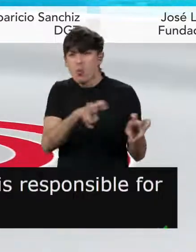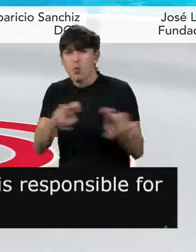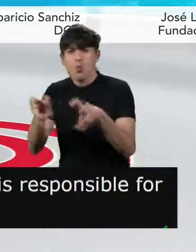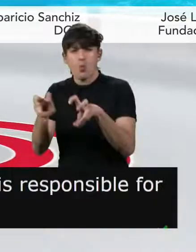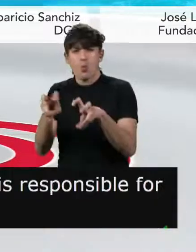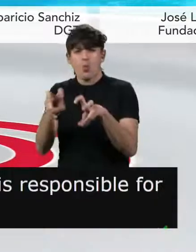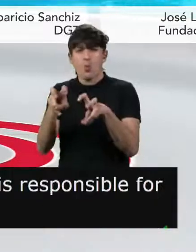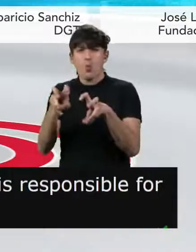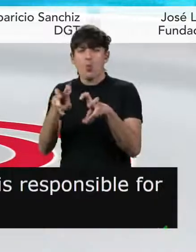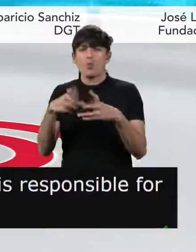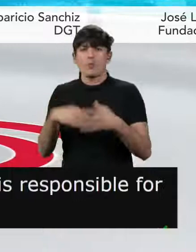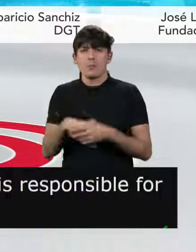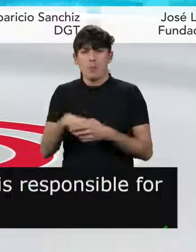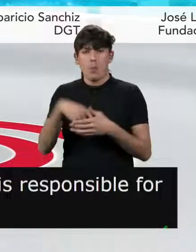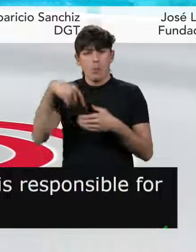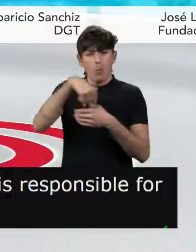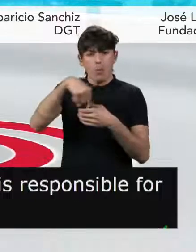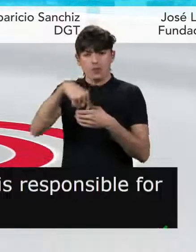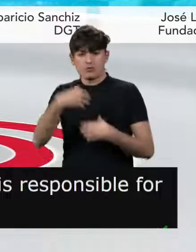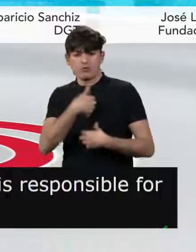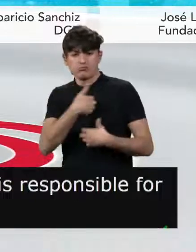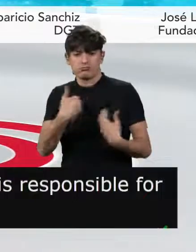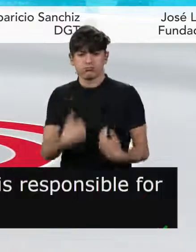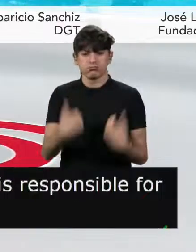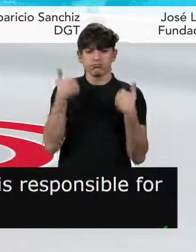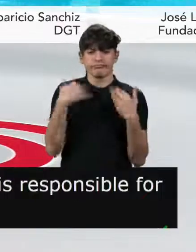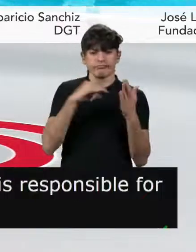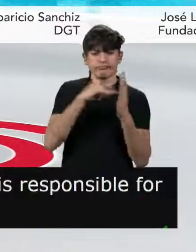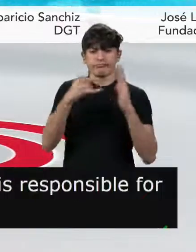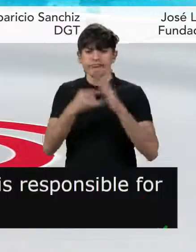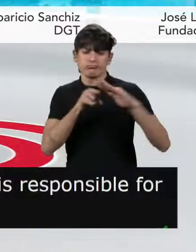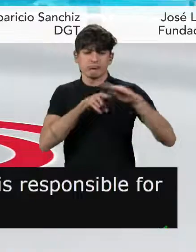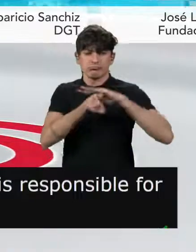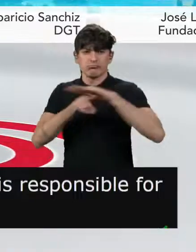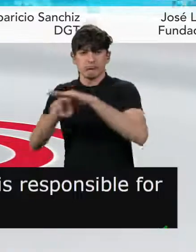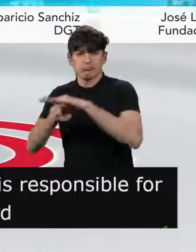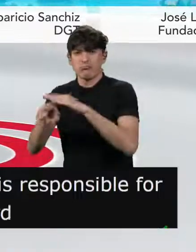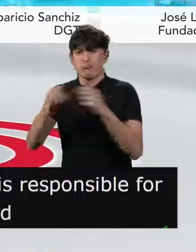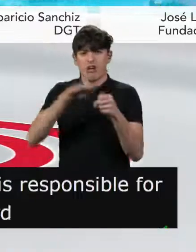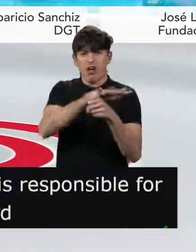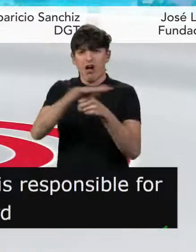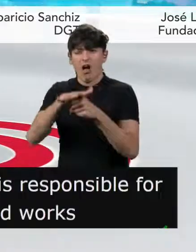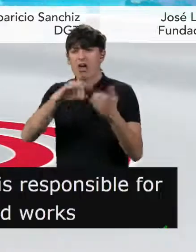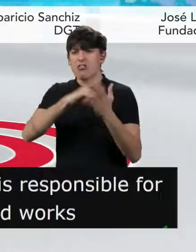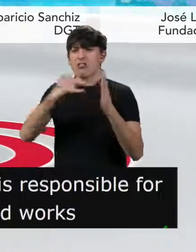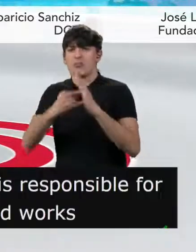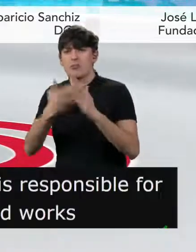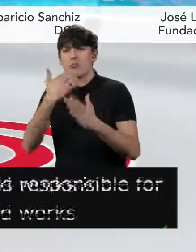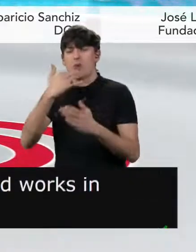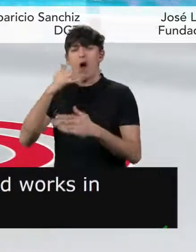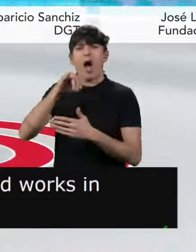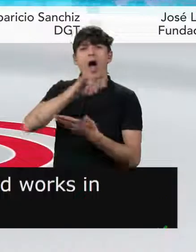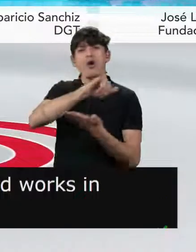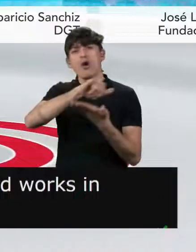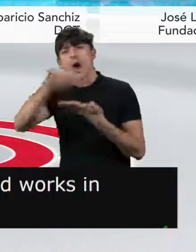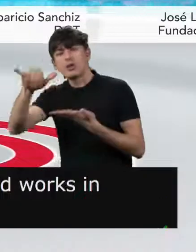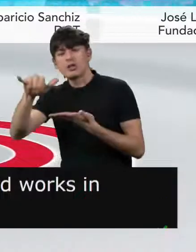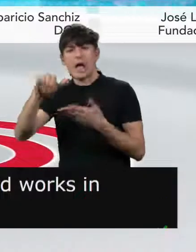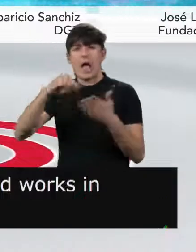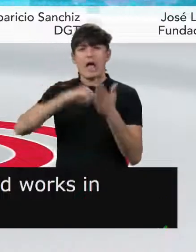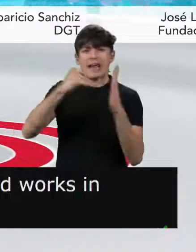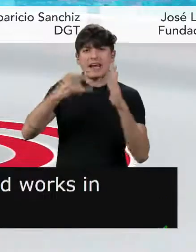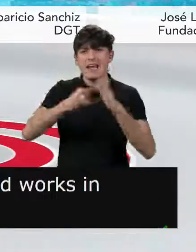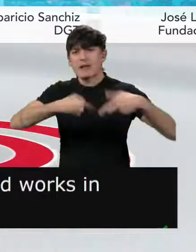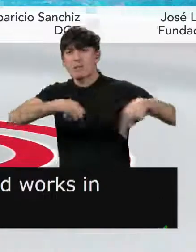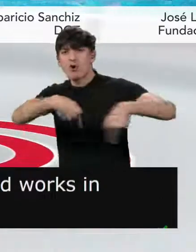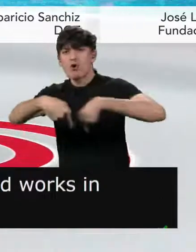has a PhD in physics and works in management in different fields of technology like aeronautics,